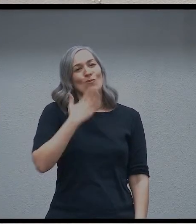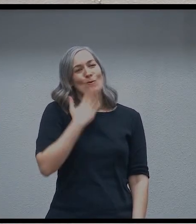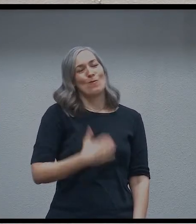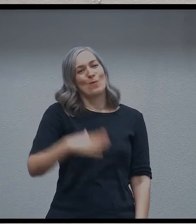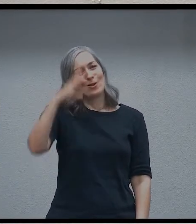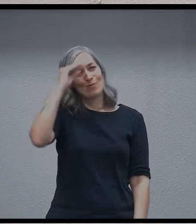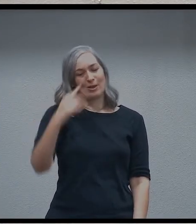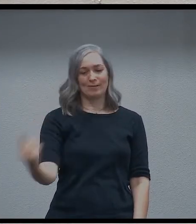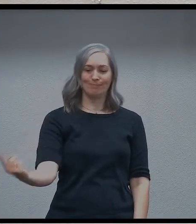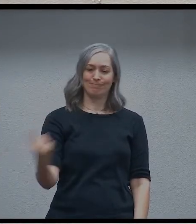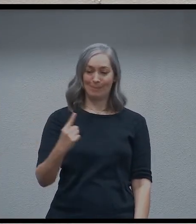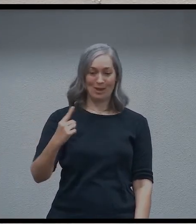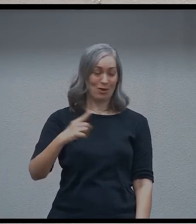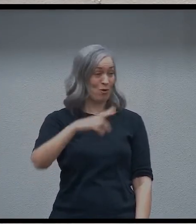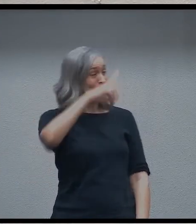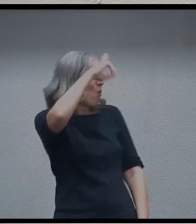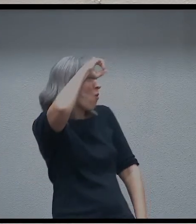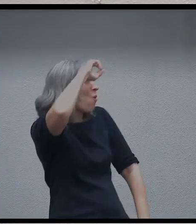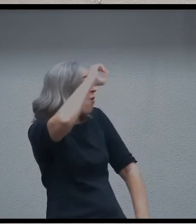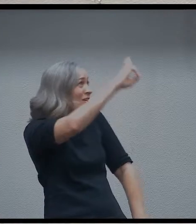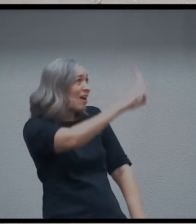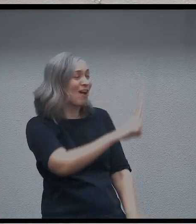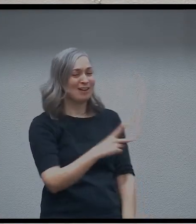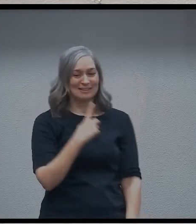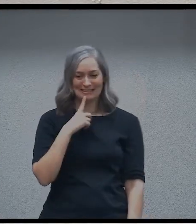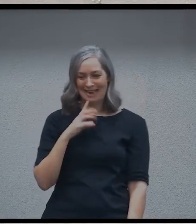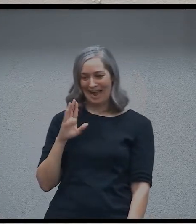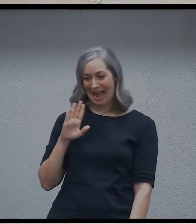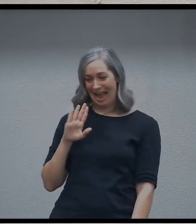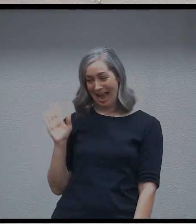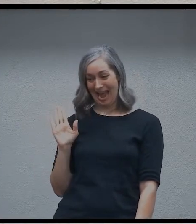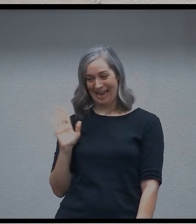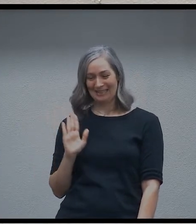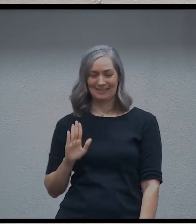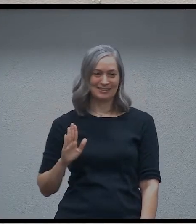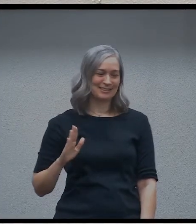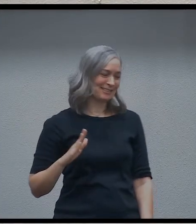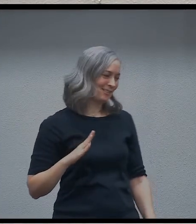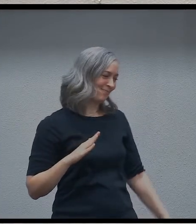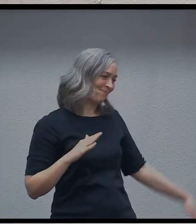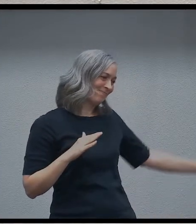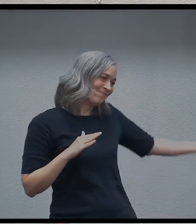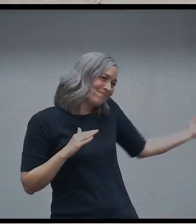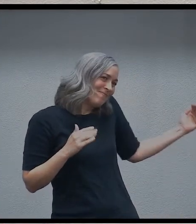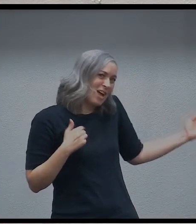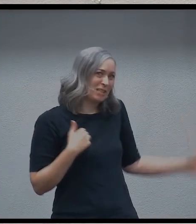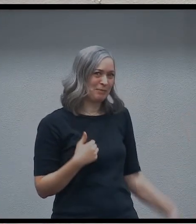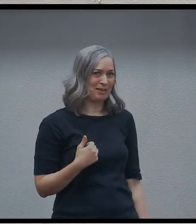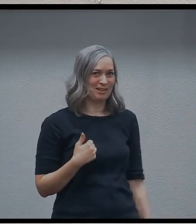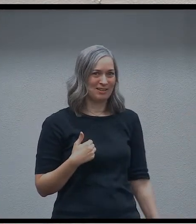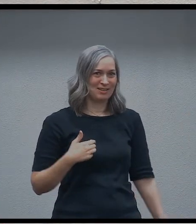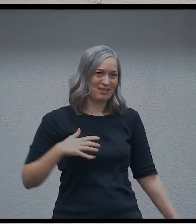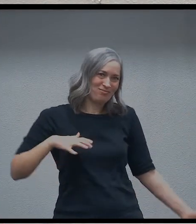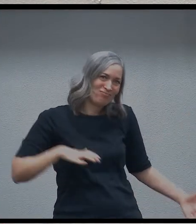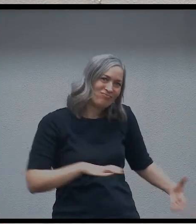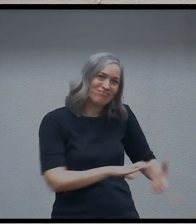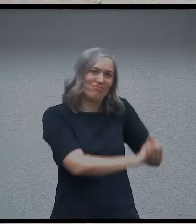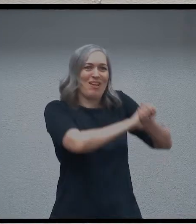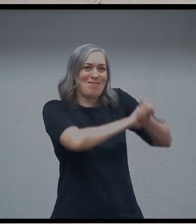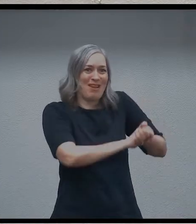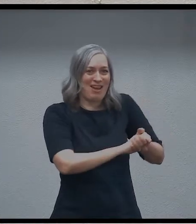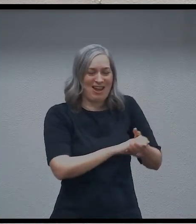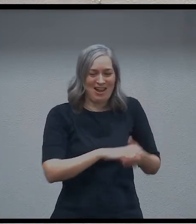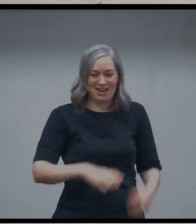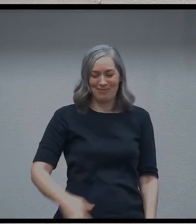says, hola, and I was like, oh, hello. Gives me like a nice side hug, and then he just grabs my hand. And the whole way